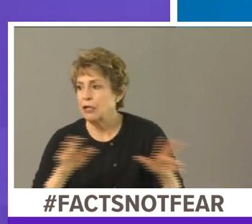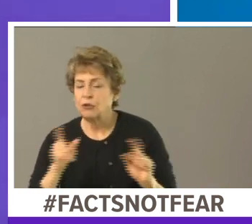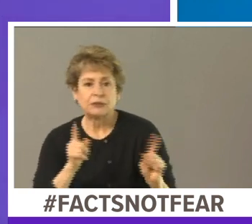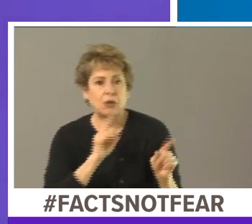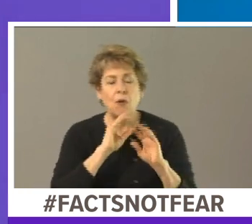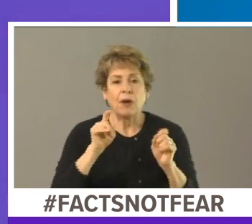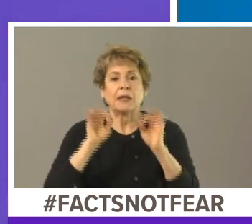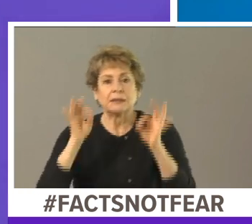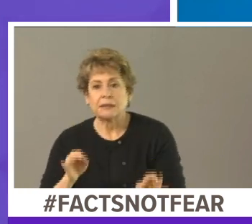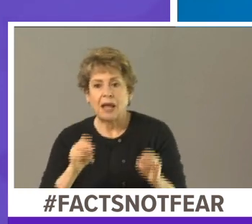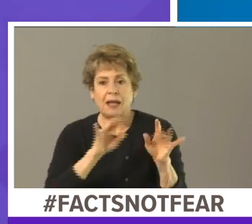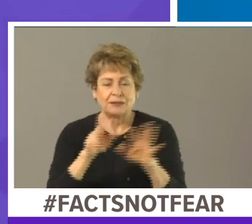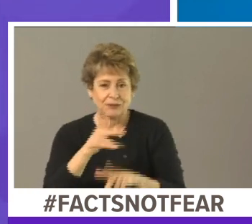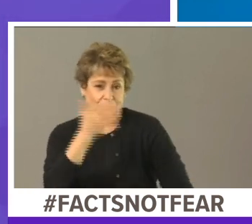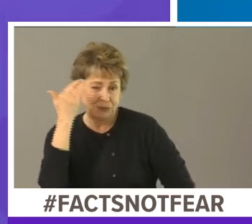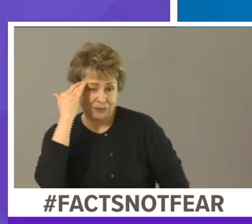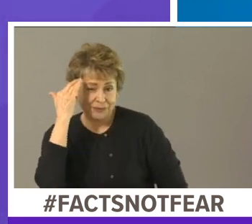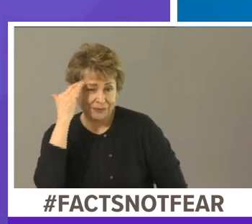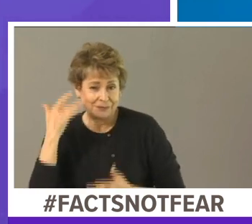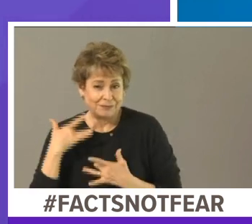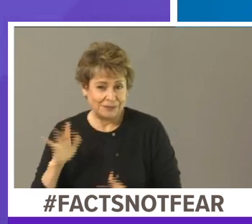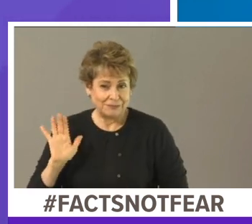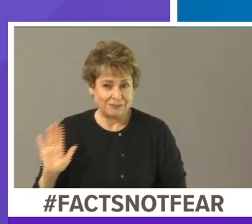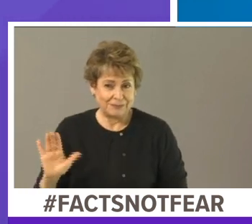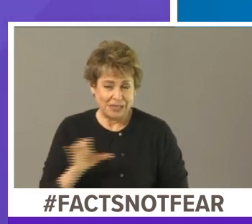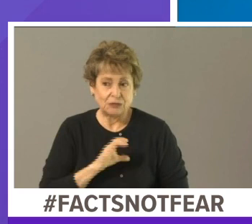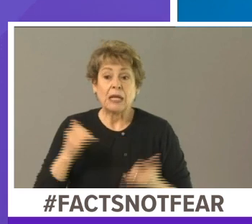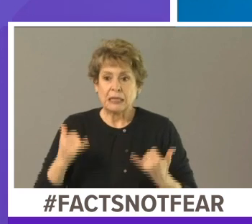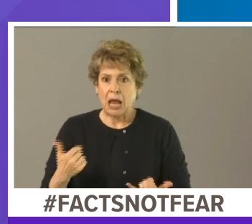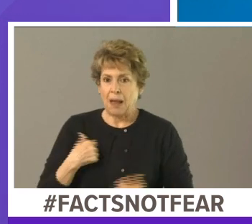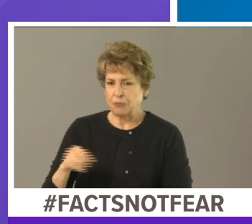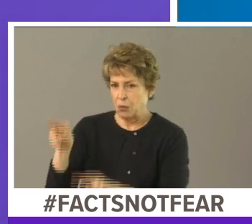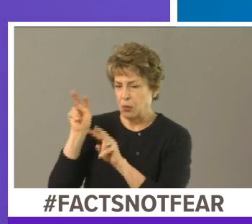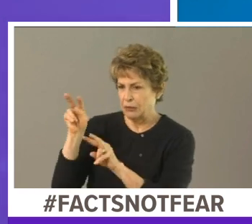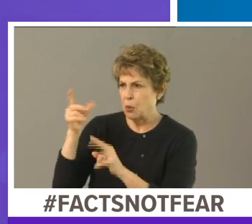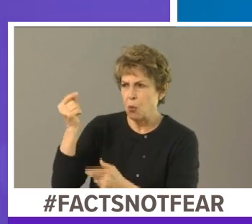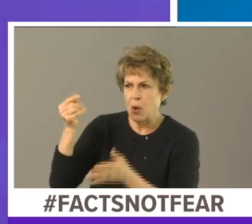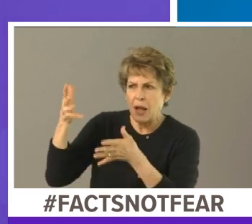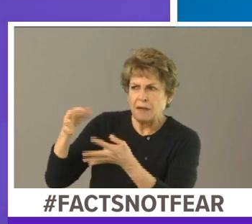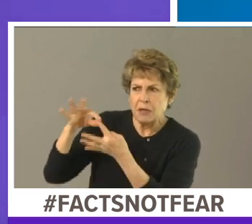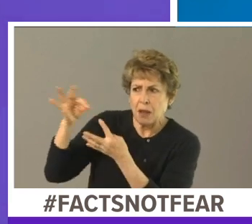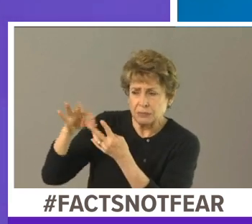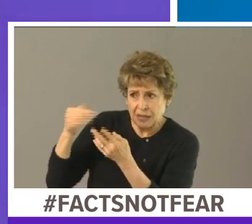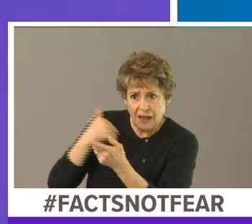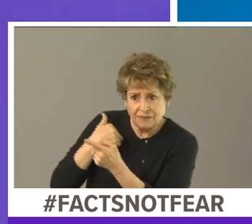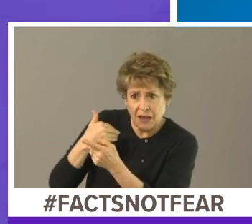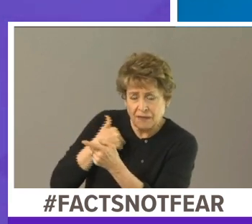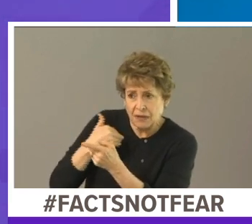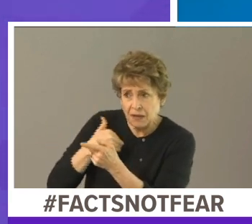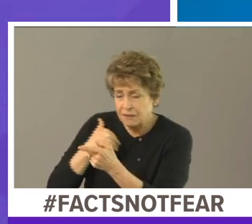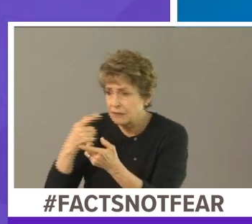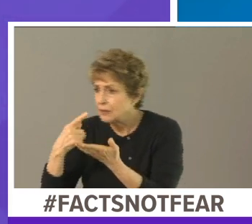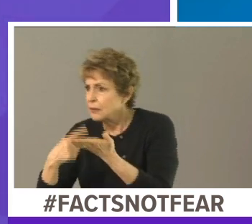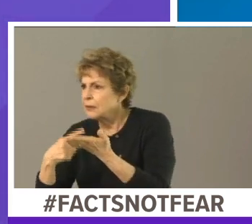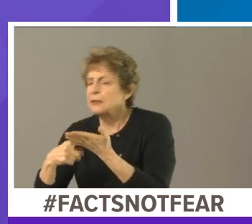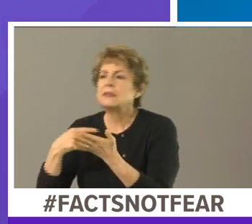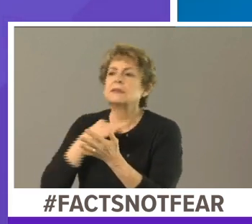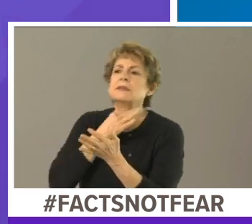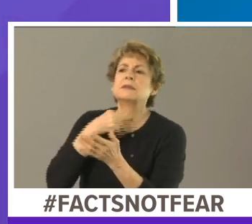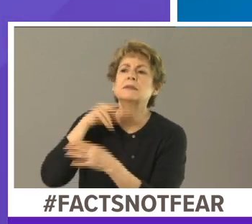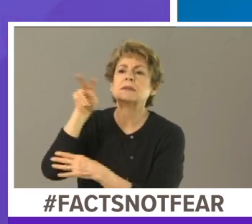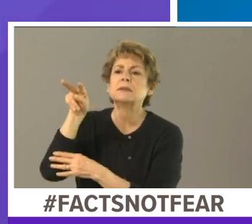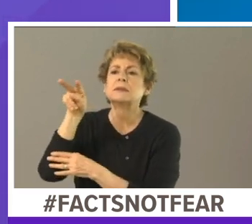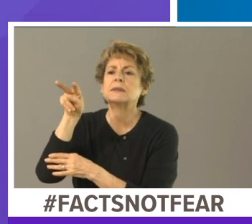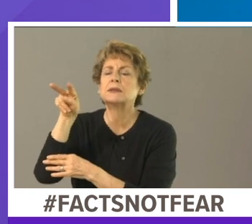options are and what the possibilities of what their trial ballooning and putting forward in terms of packages